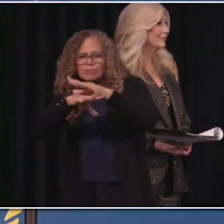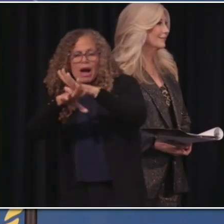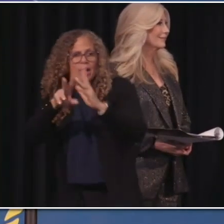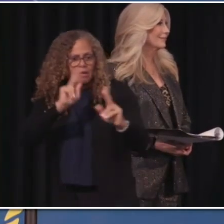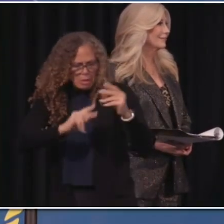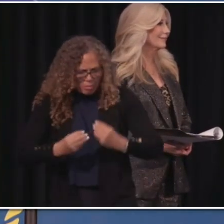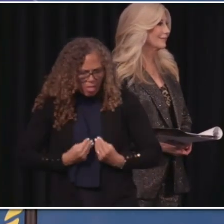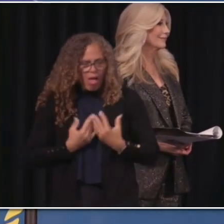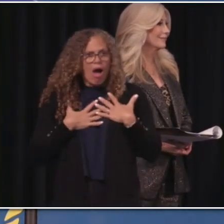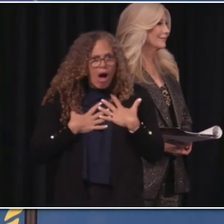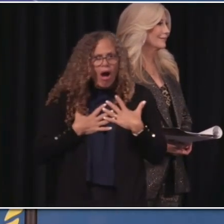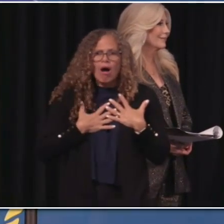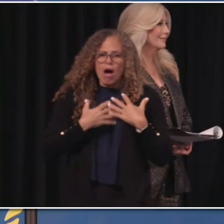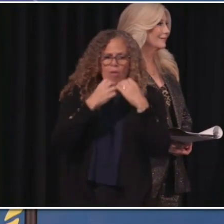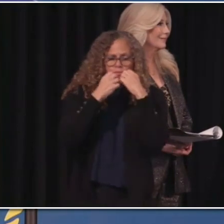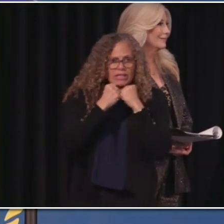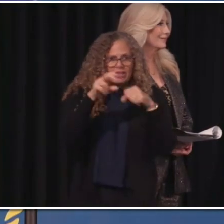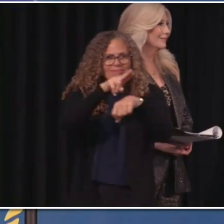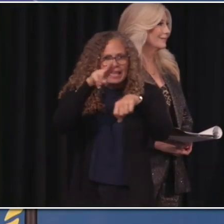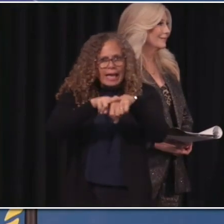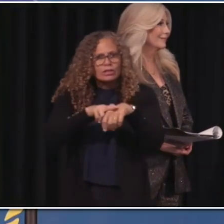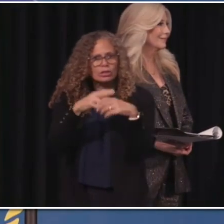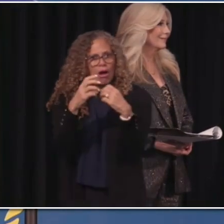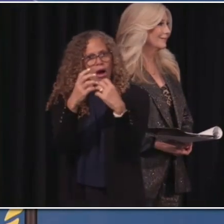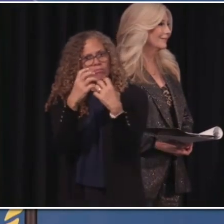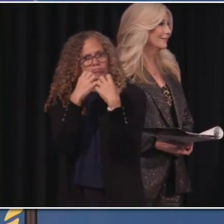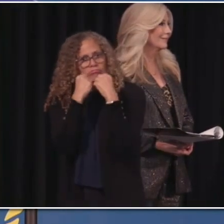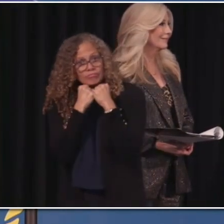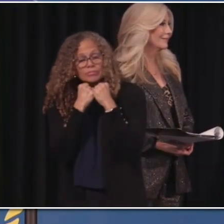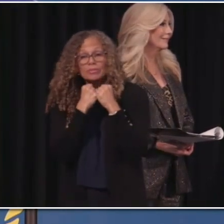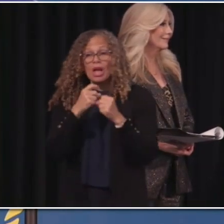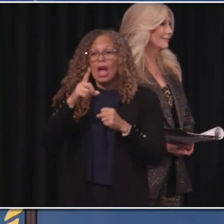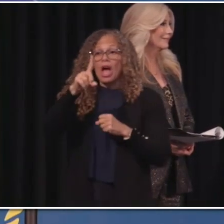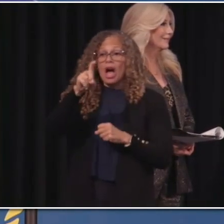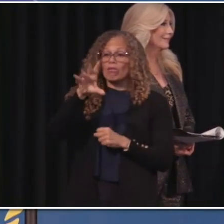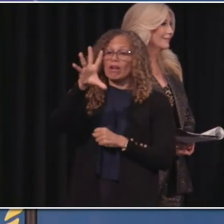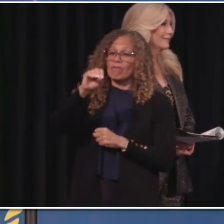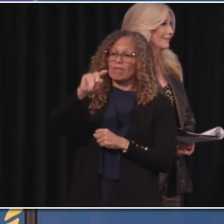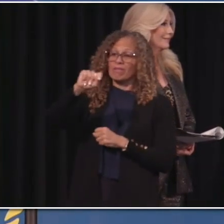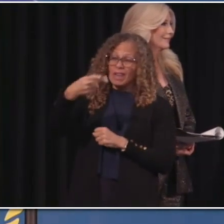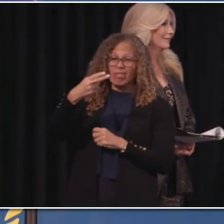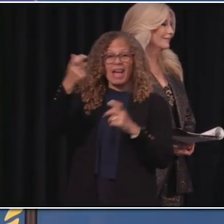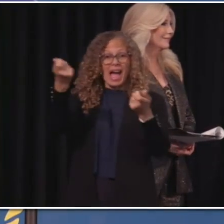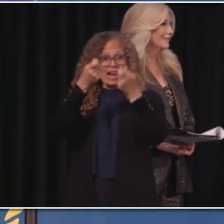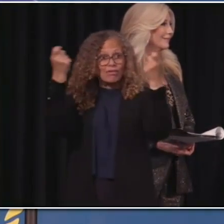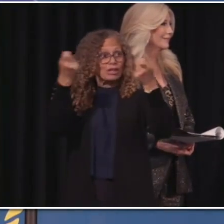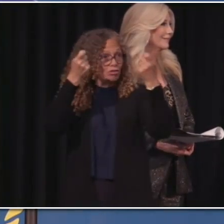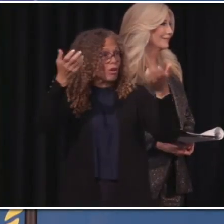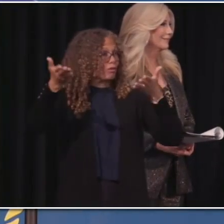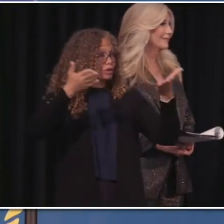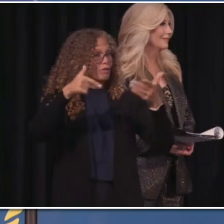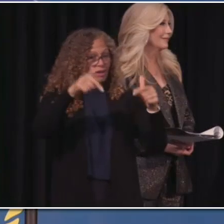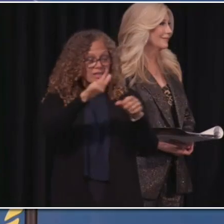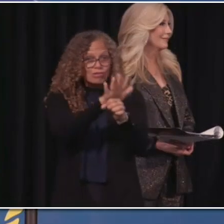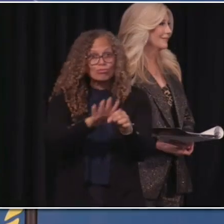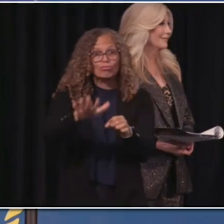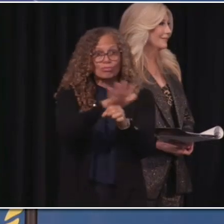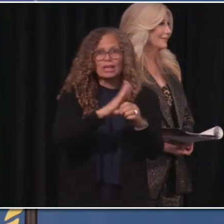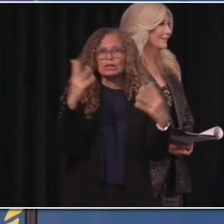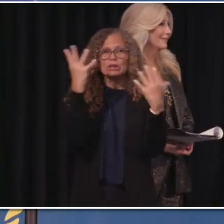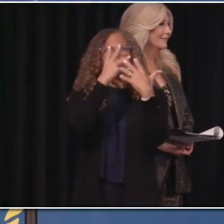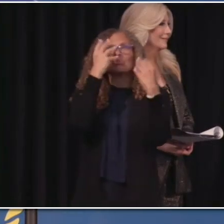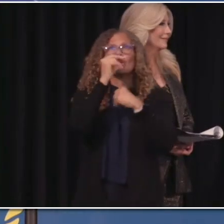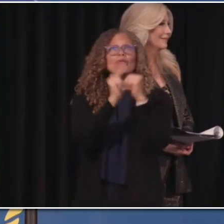appreciate, and conserve it too. We have just celebrated our 150th anniversary of serving the region both in this